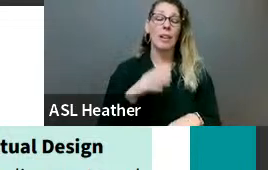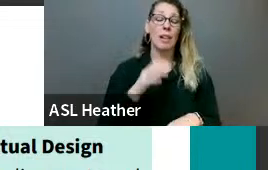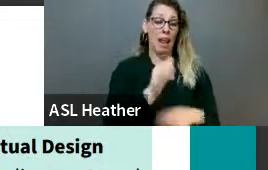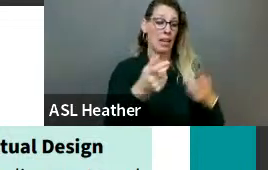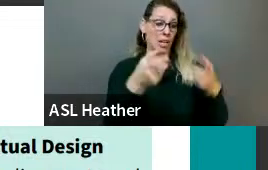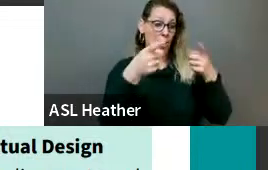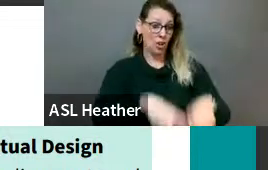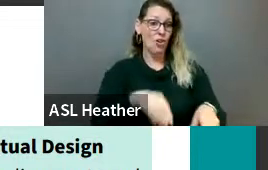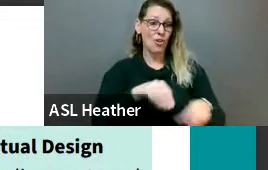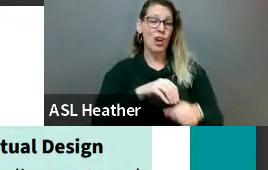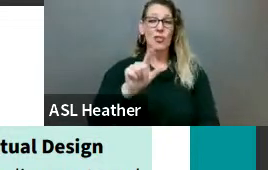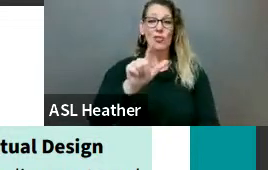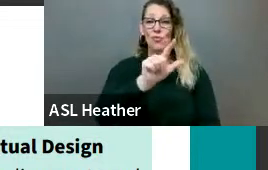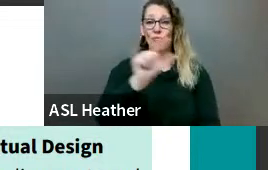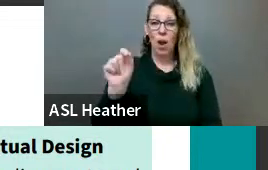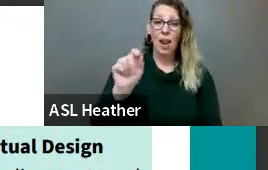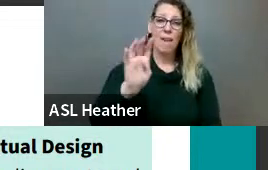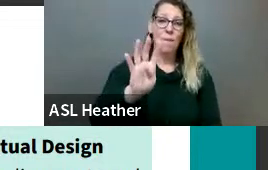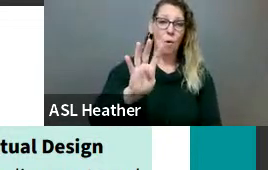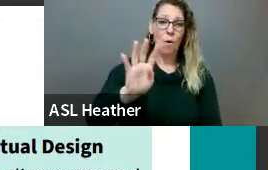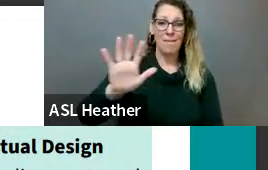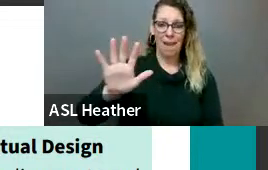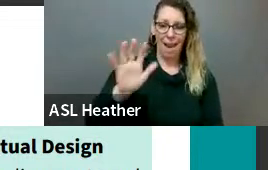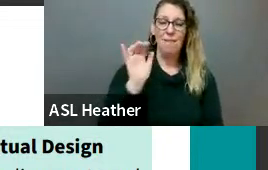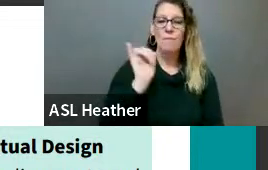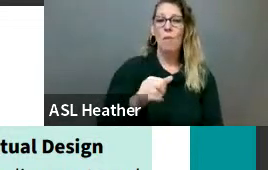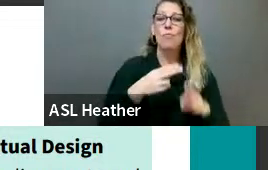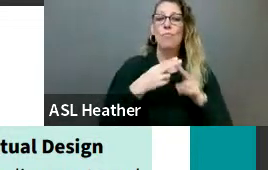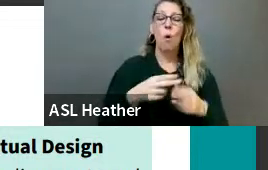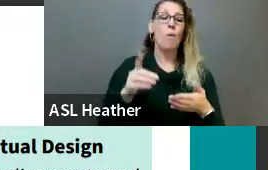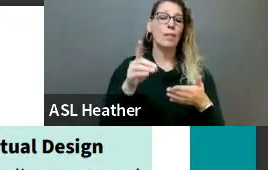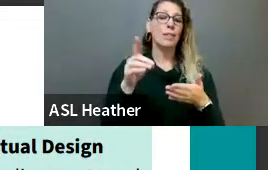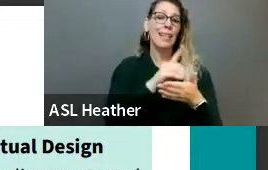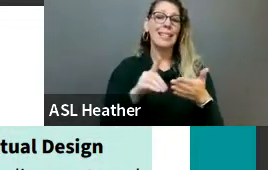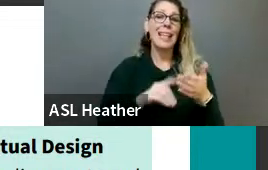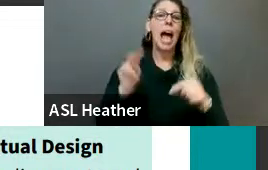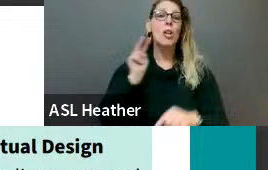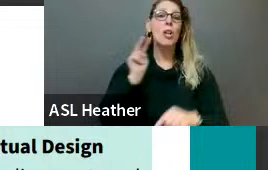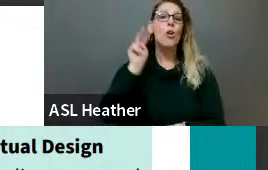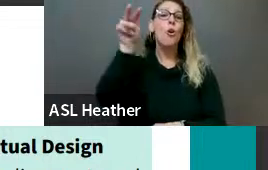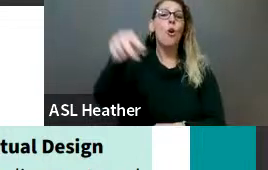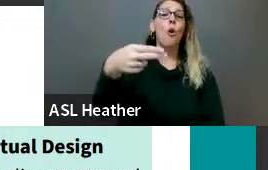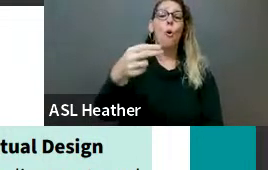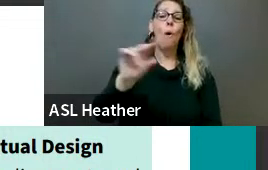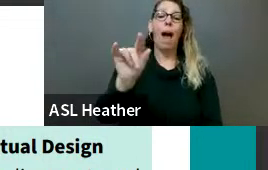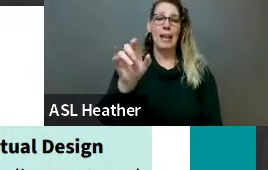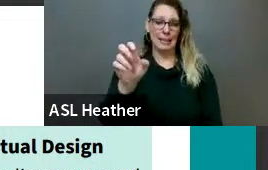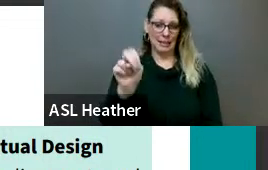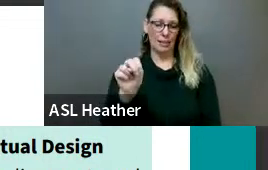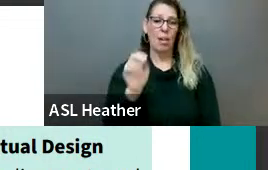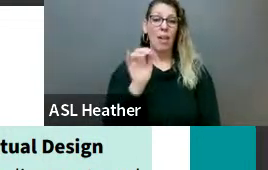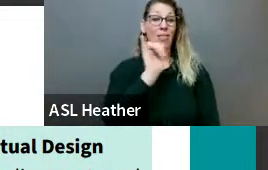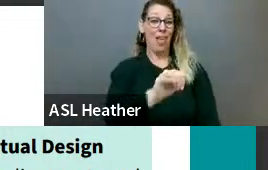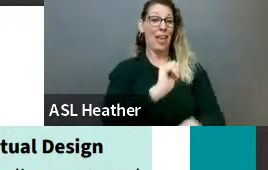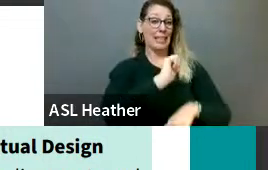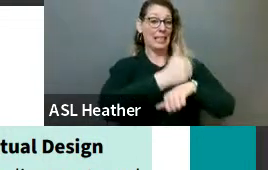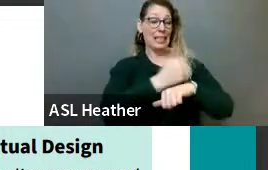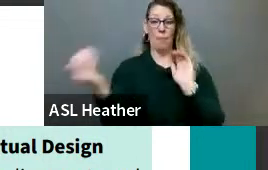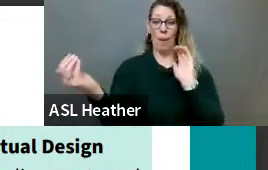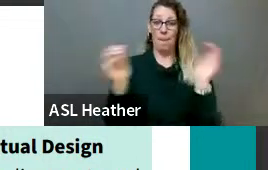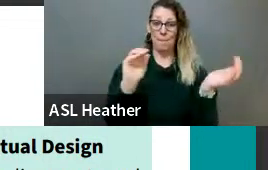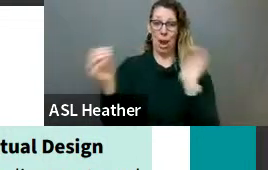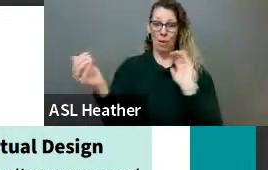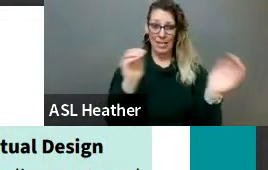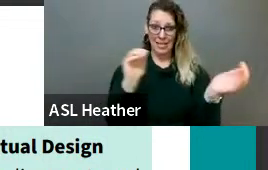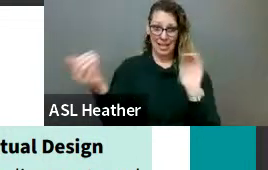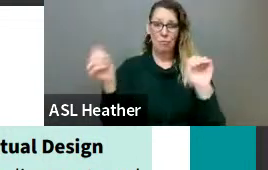in 2045. That's called the design horizon there. And again, that sets up the comparison so that we can